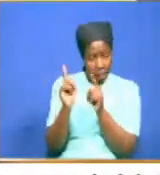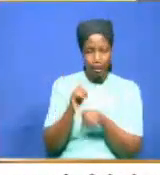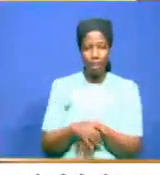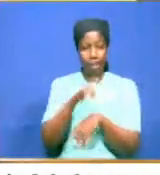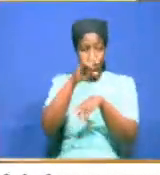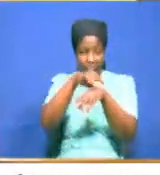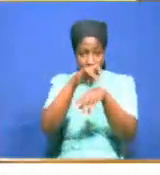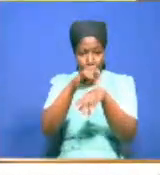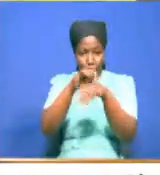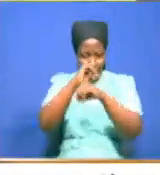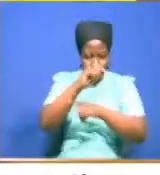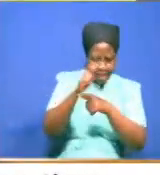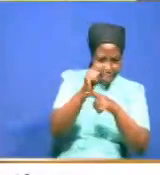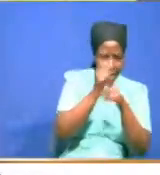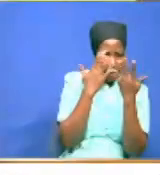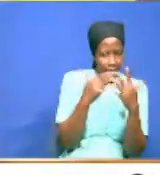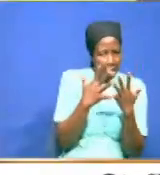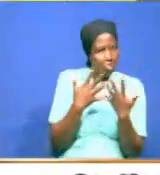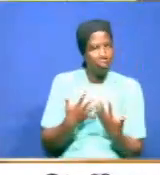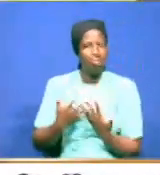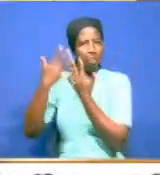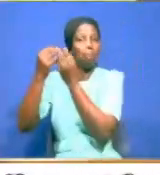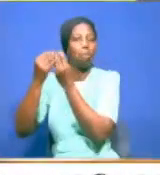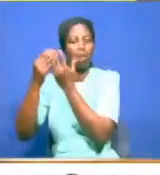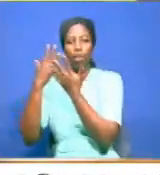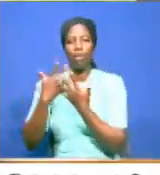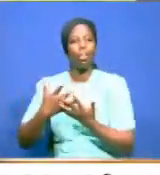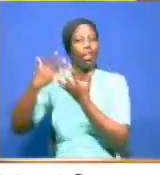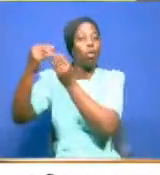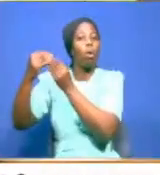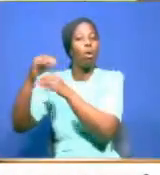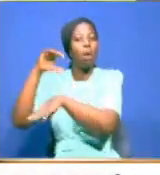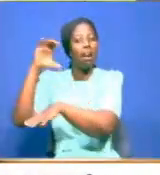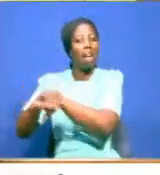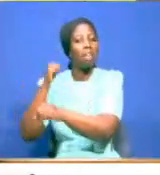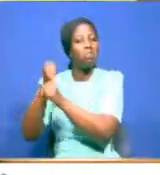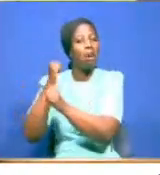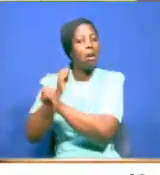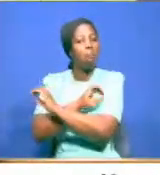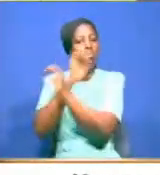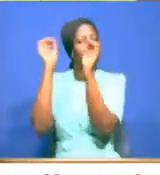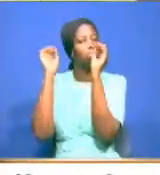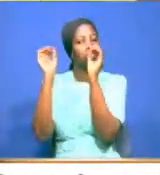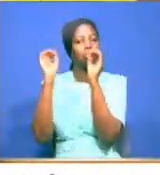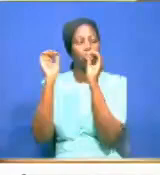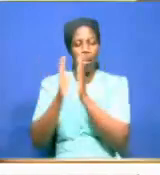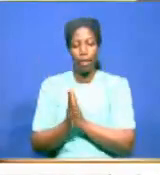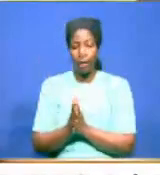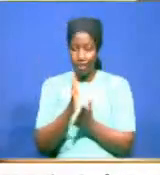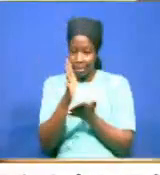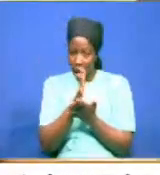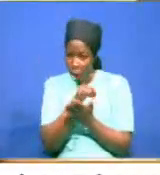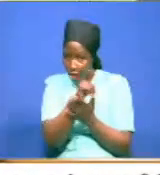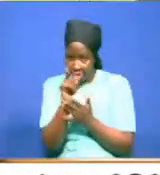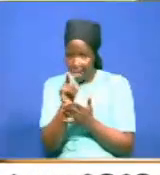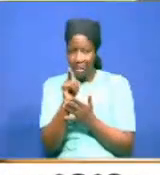exit, they don't exit to the market world. Mm-hmm. As in, they end up not getting jobs. Mm-hmm. And some of them end up, even with the